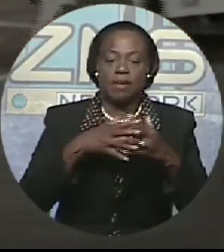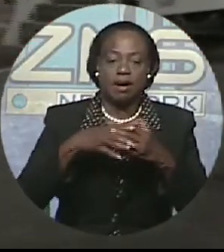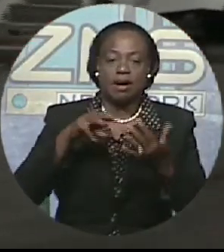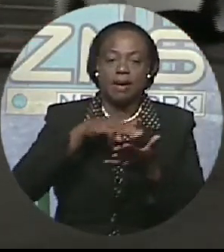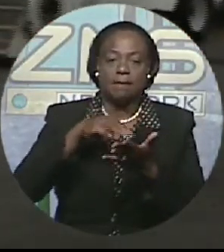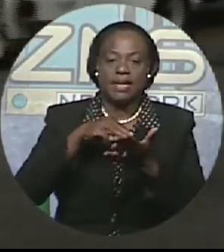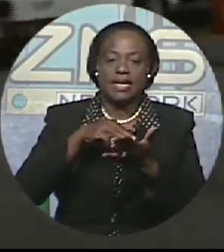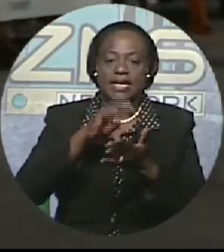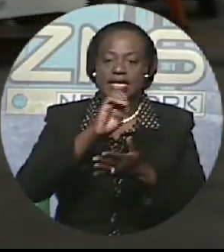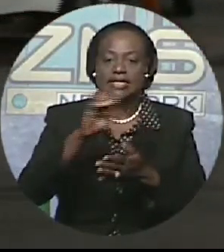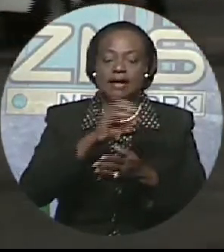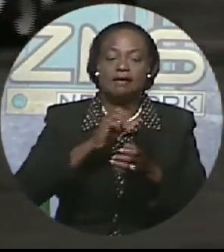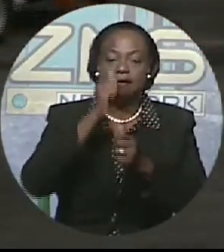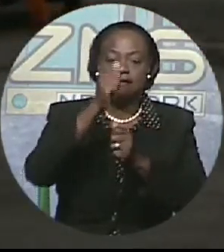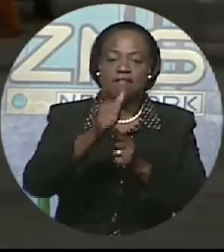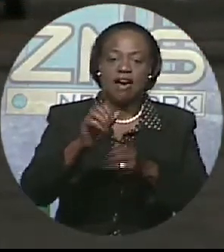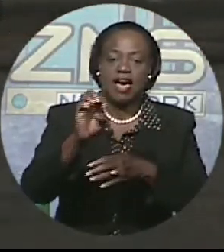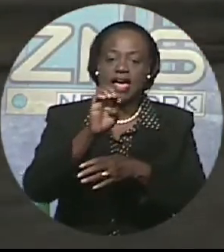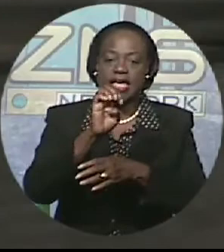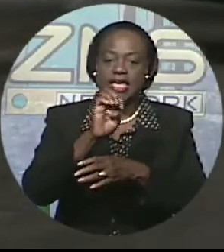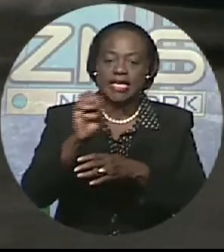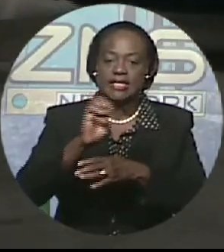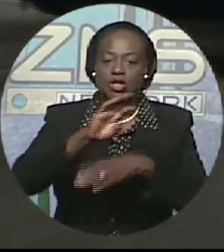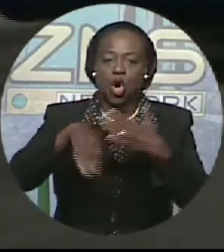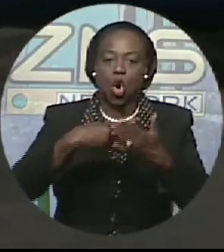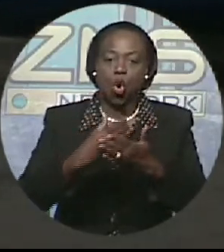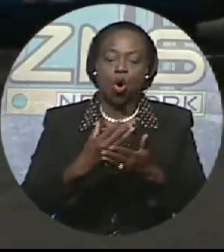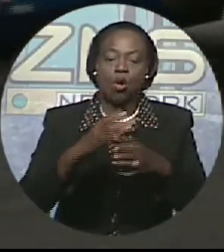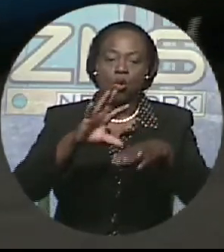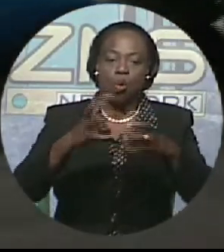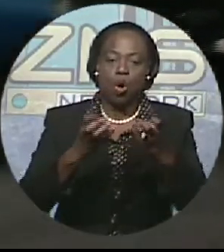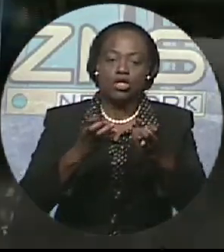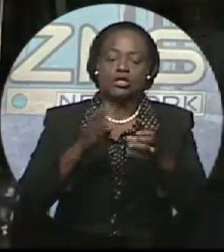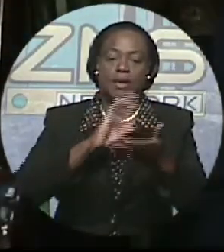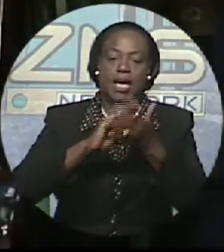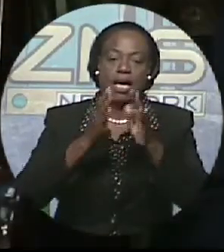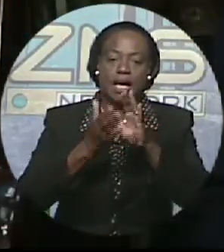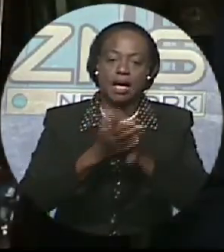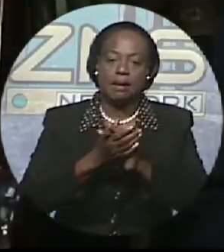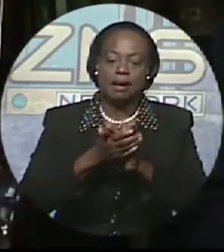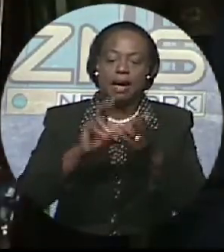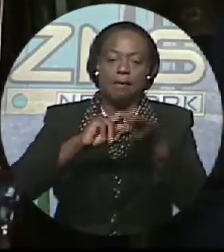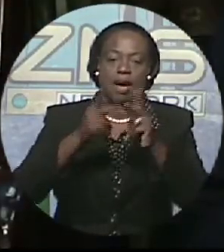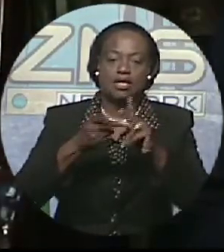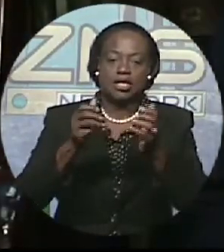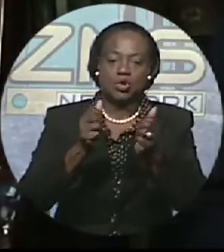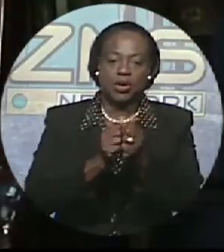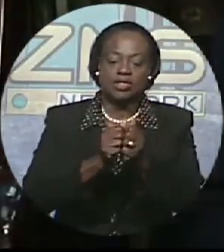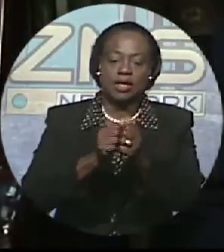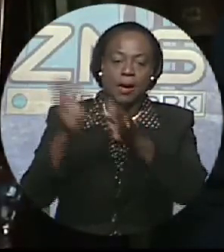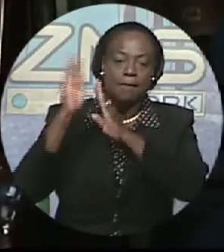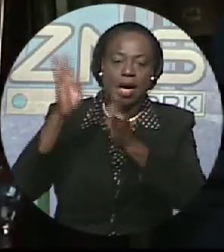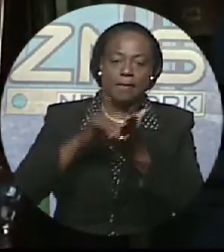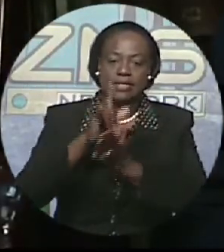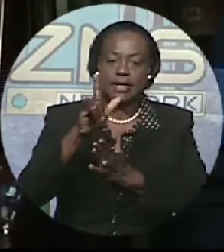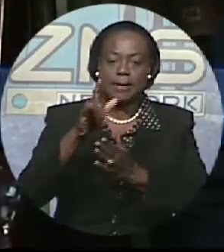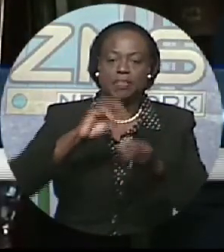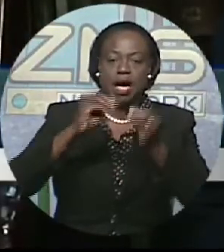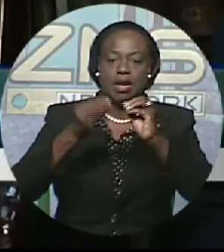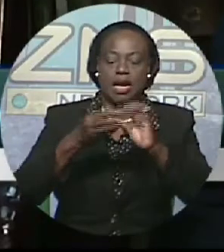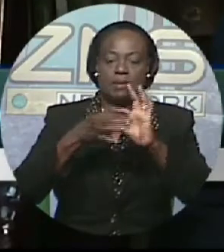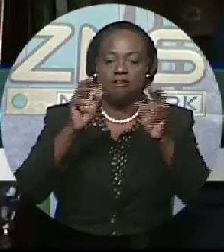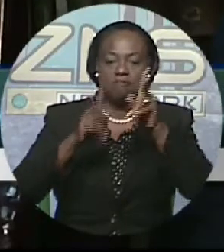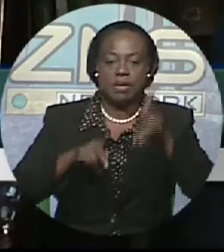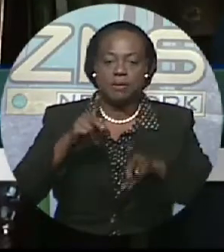have all expressed interest in becoming a strategic partner with the national flag carrier. Well, a number of persons have been talking